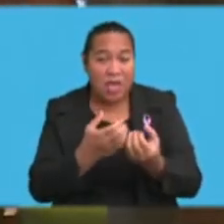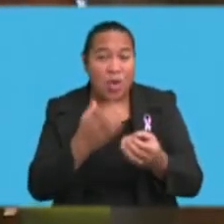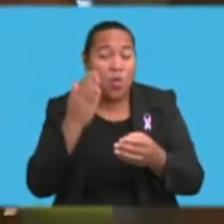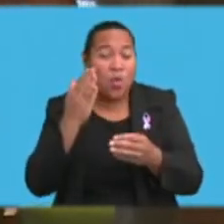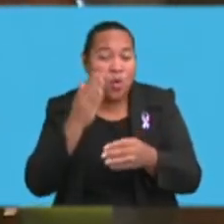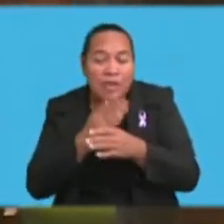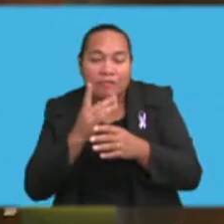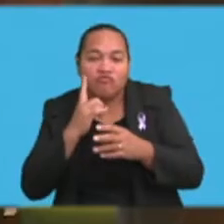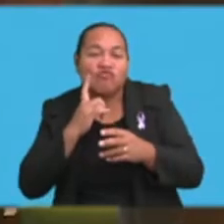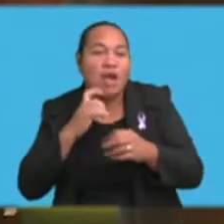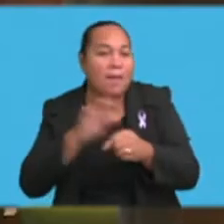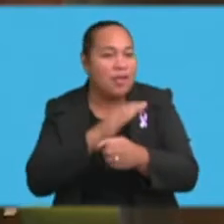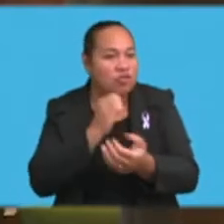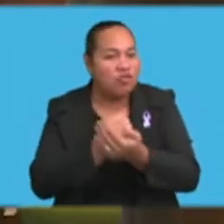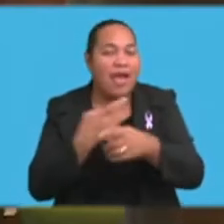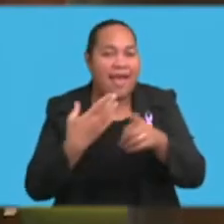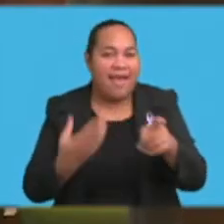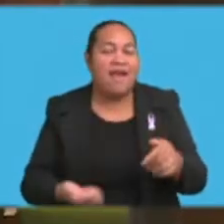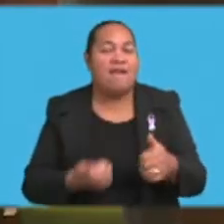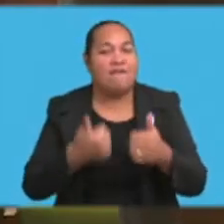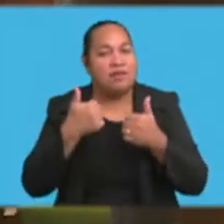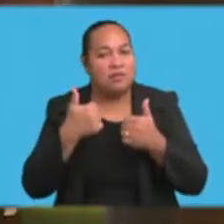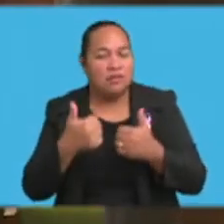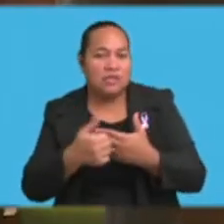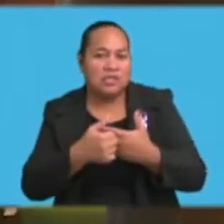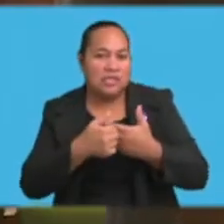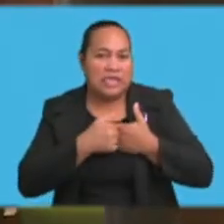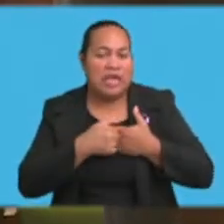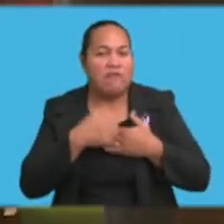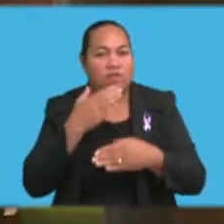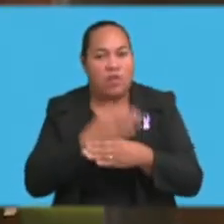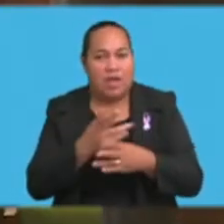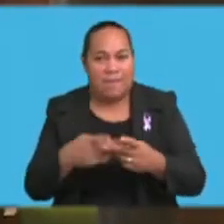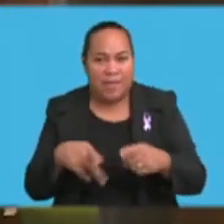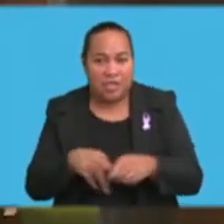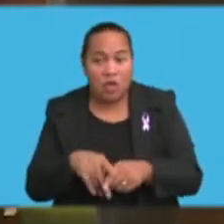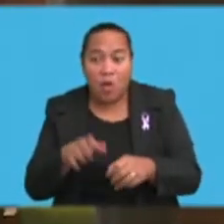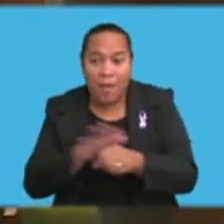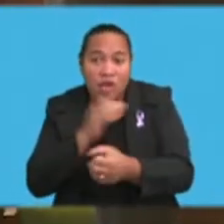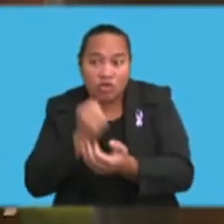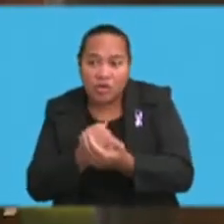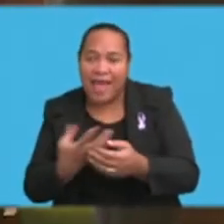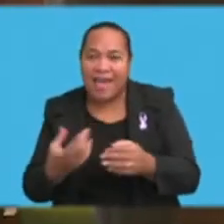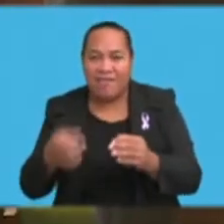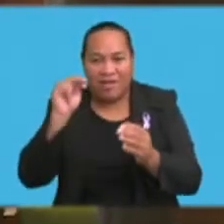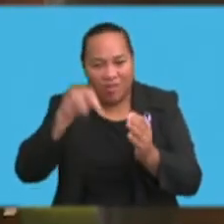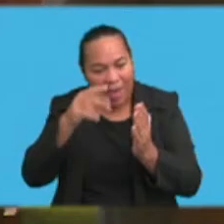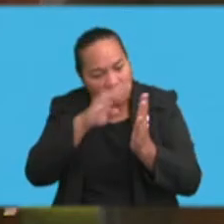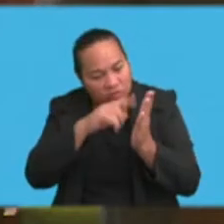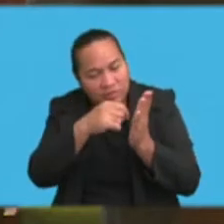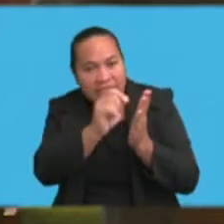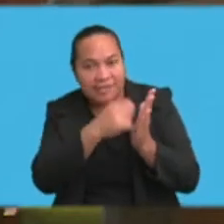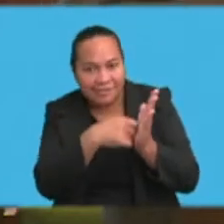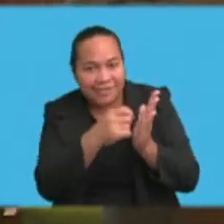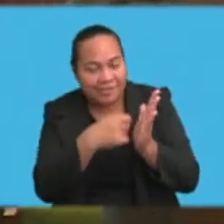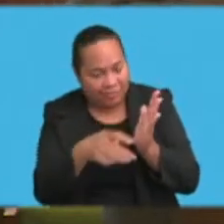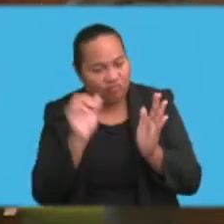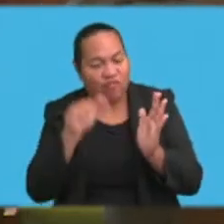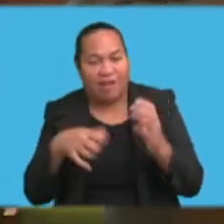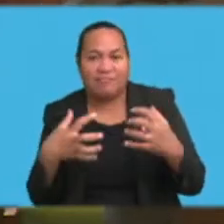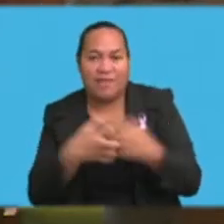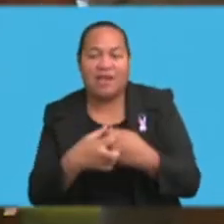make sure that the workplace is safe. They make sure that all the requirements, all the statutes are met, and also